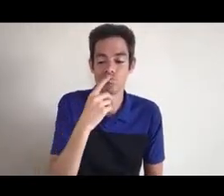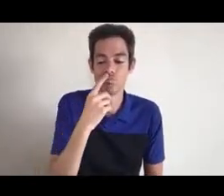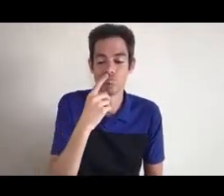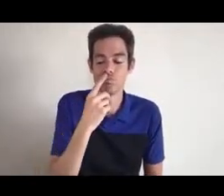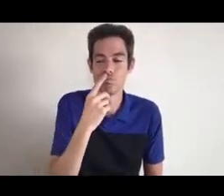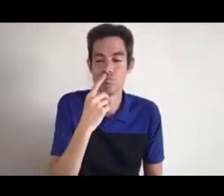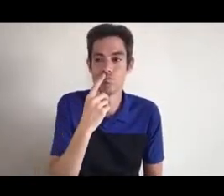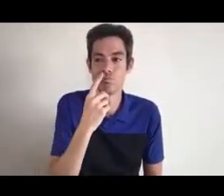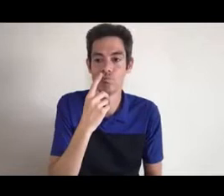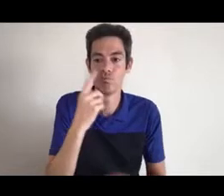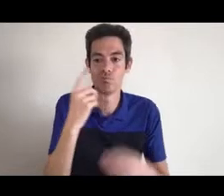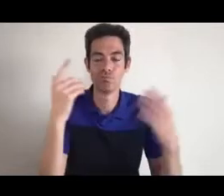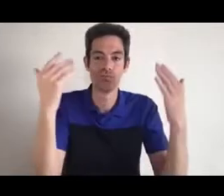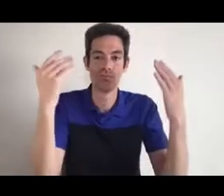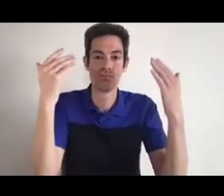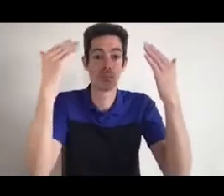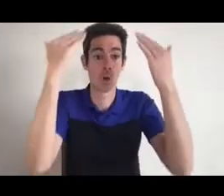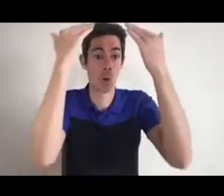for example,